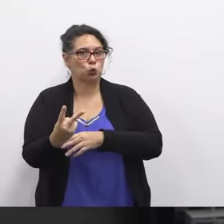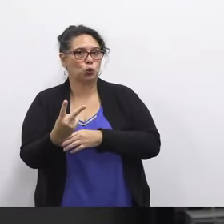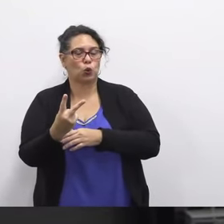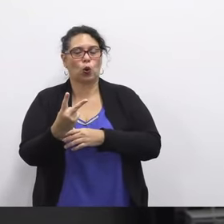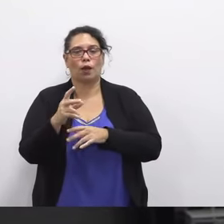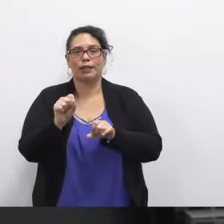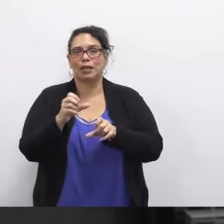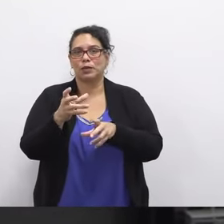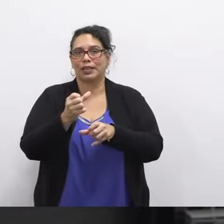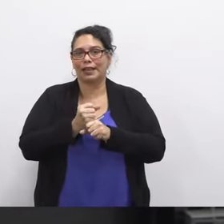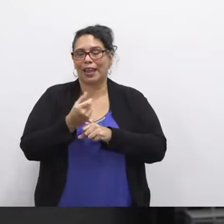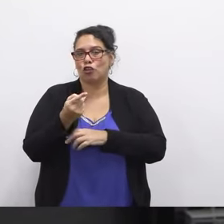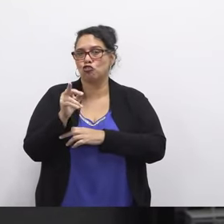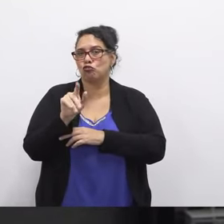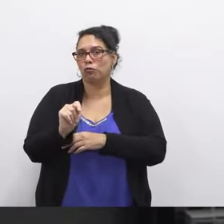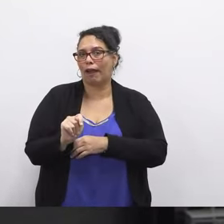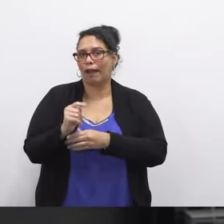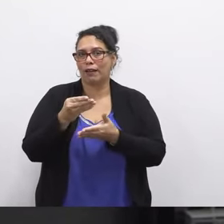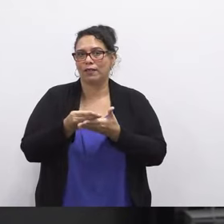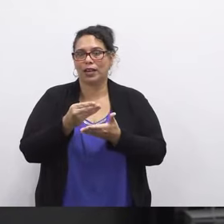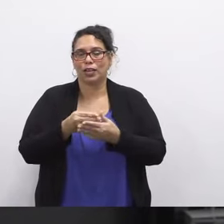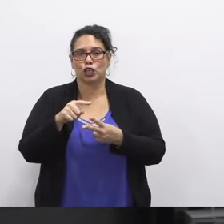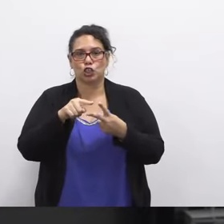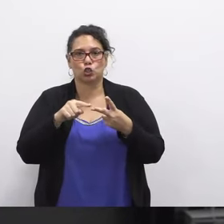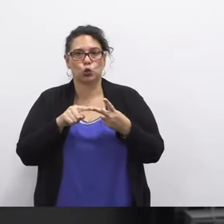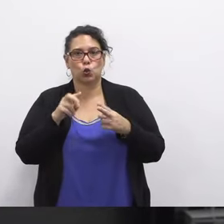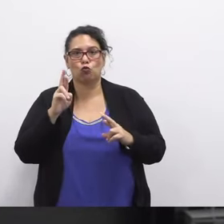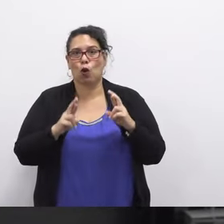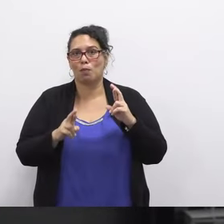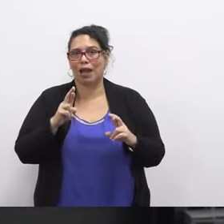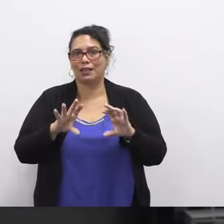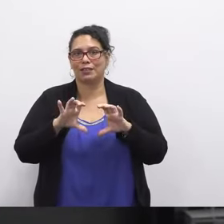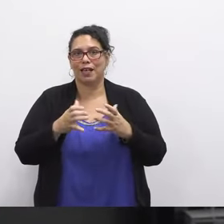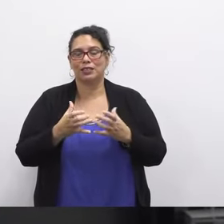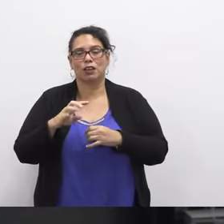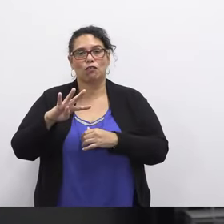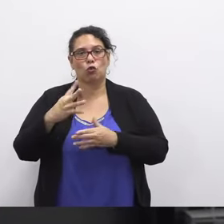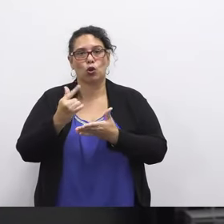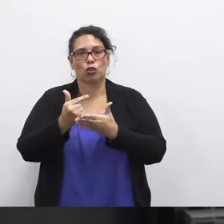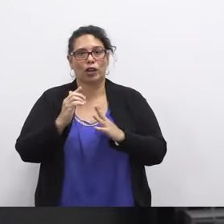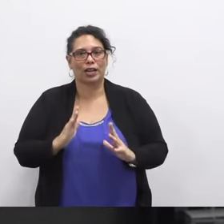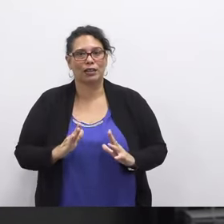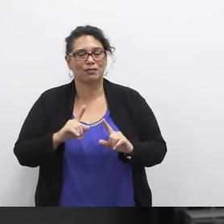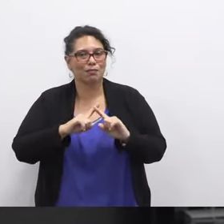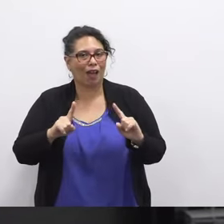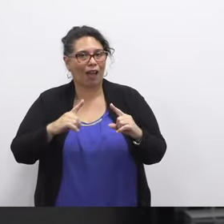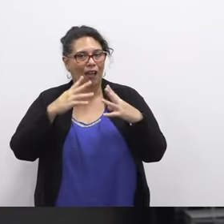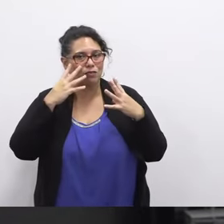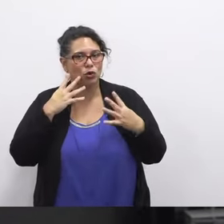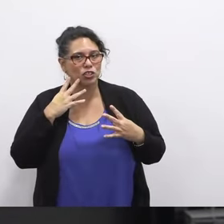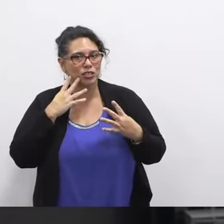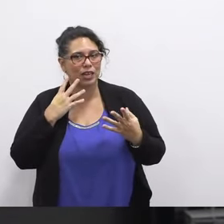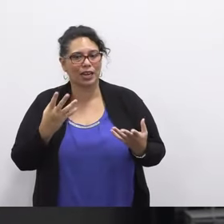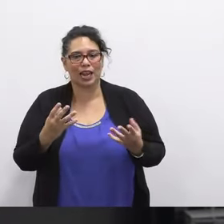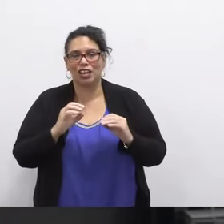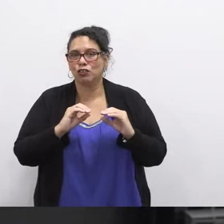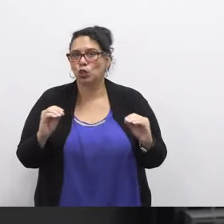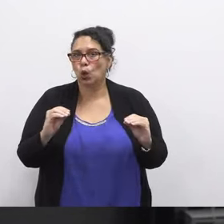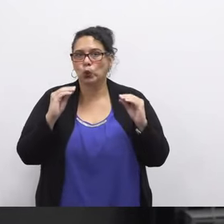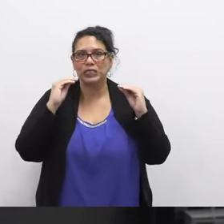get, through grant funding, 2 robotics classes for 4th graders. But unfortunately, I have no teacher